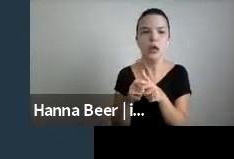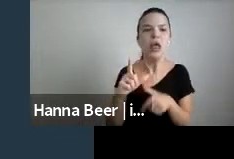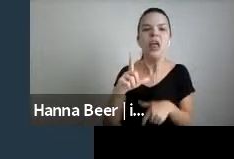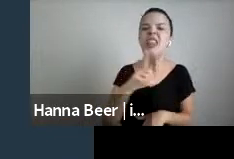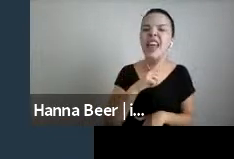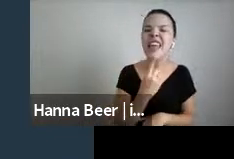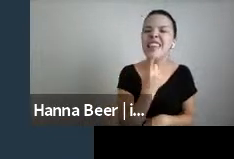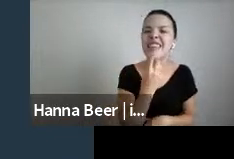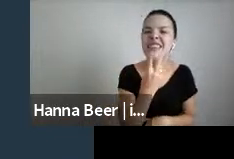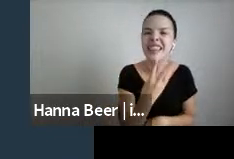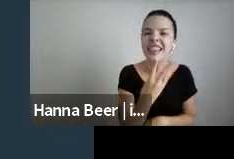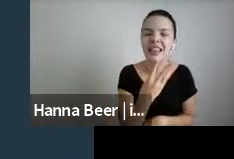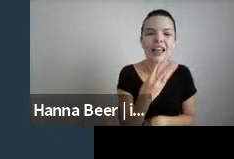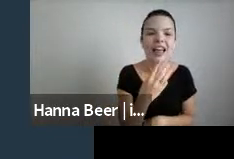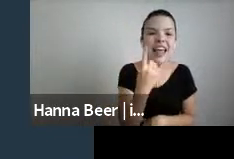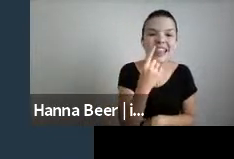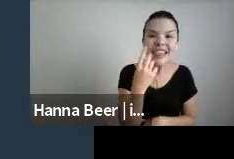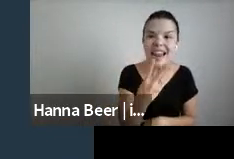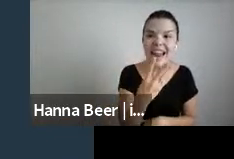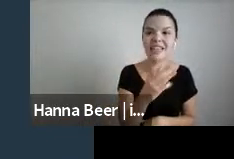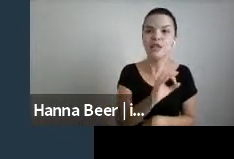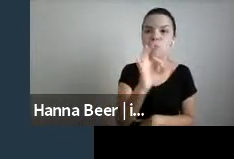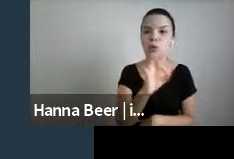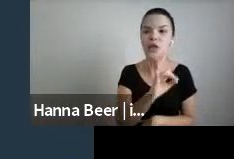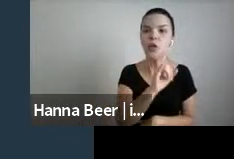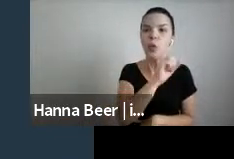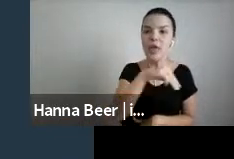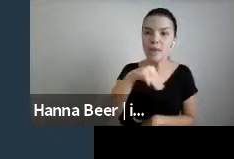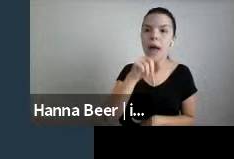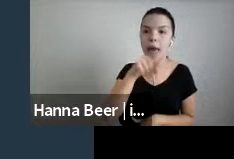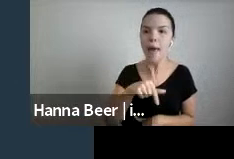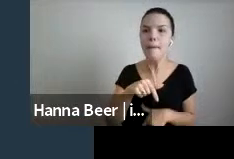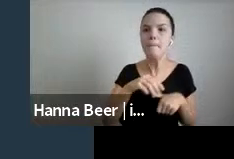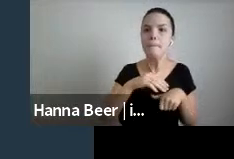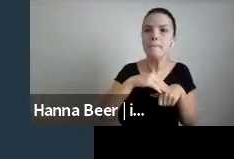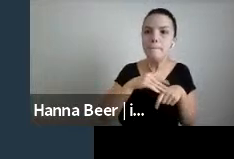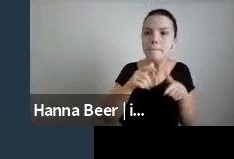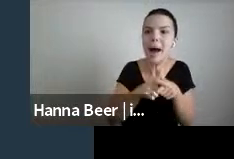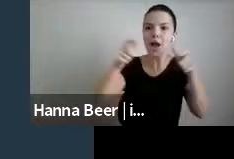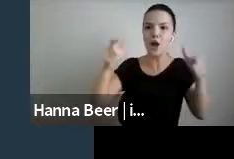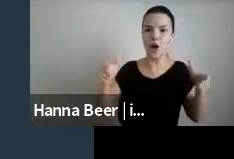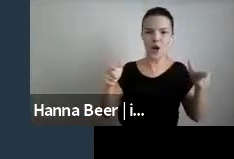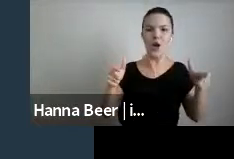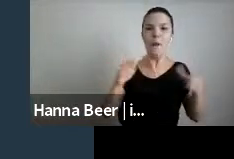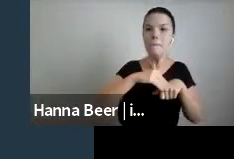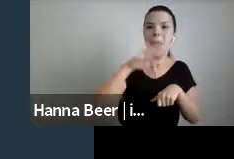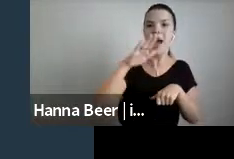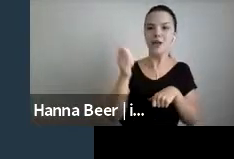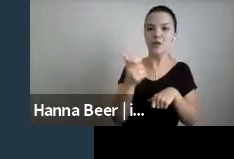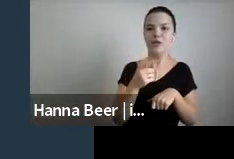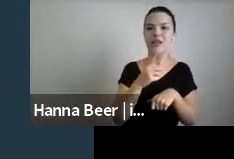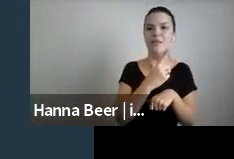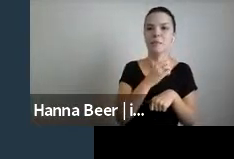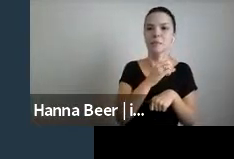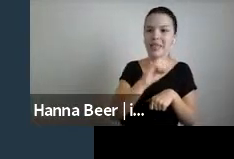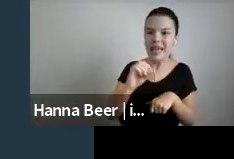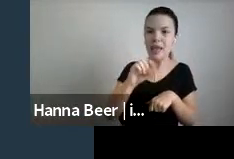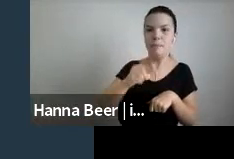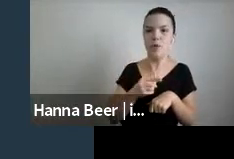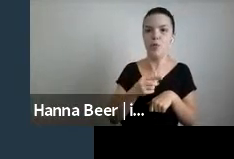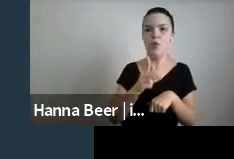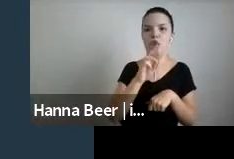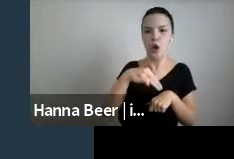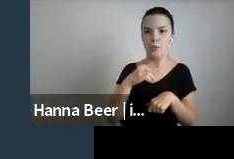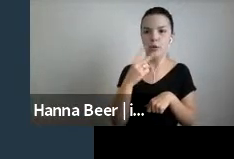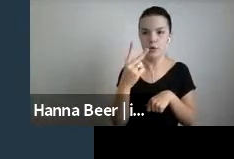greater than 100,000 square kilometers. And so far in the 7 regions that we've examined, mostly in the